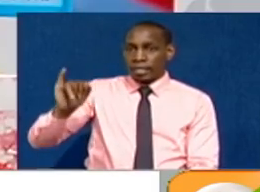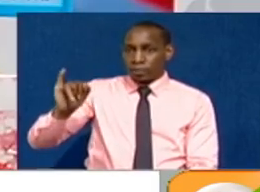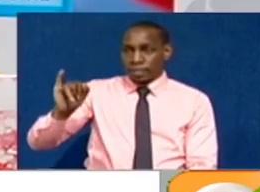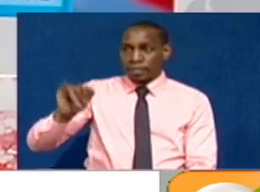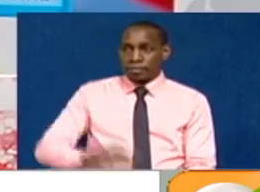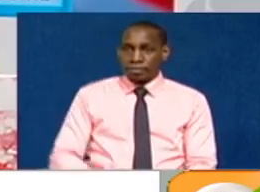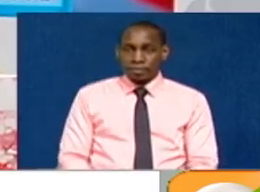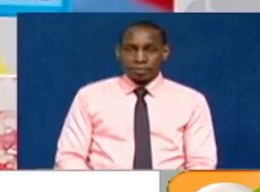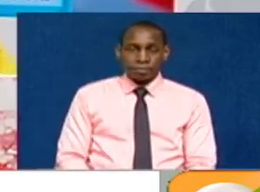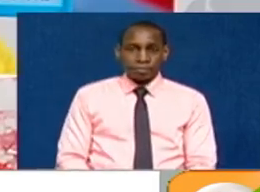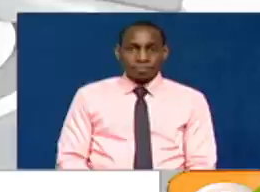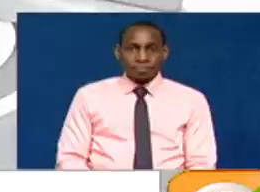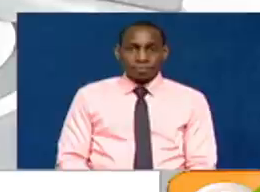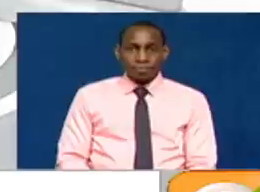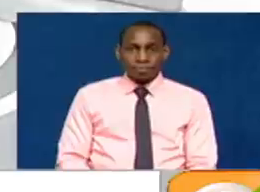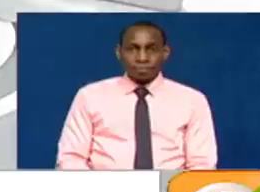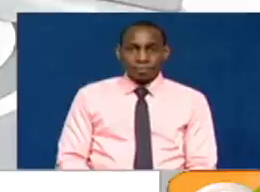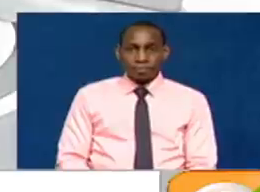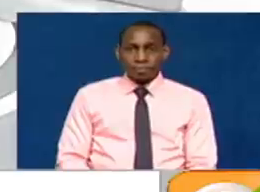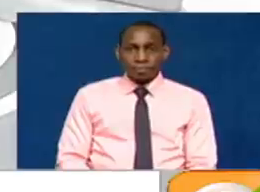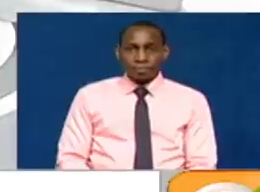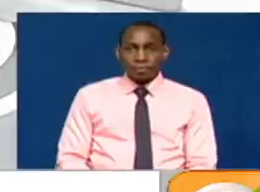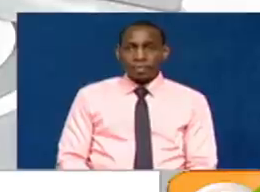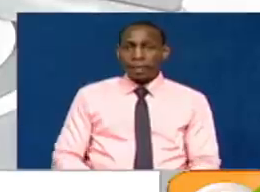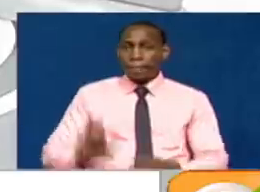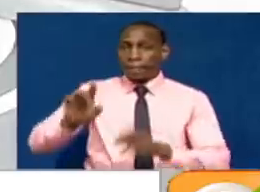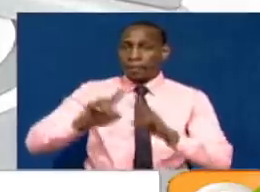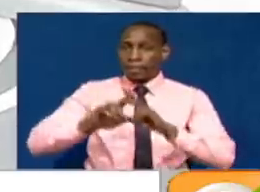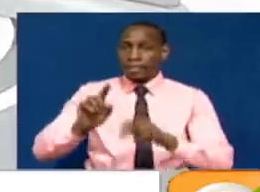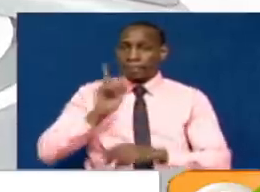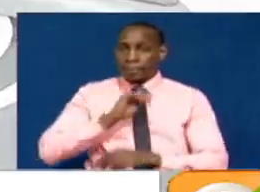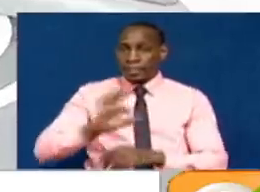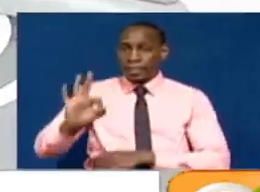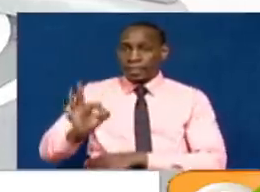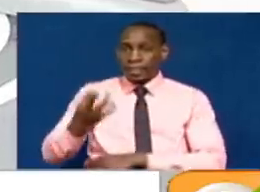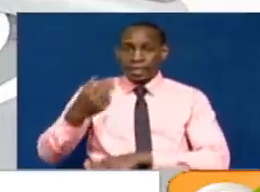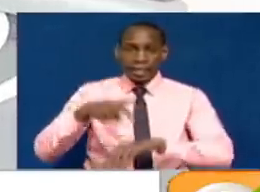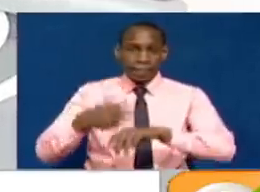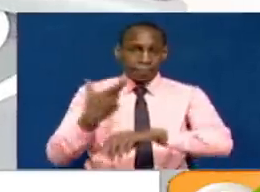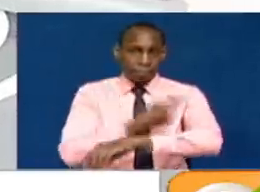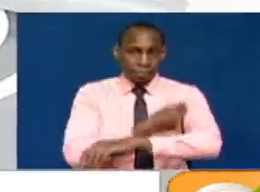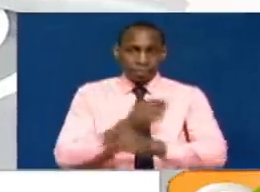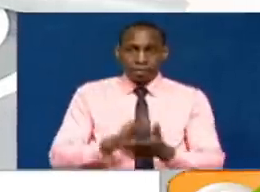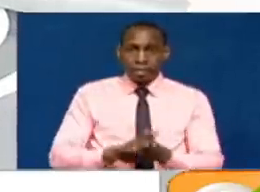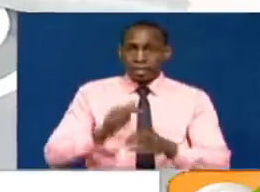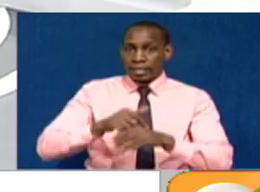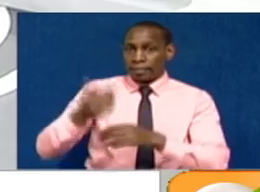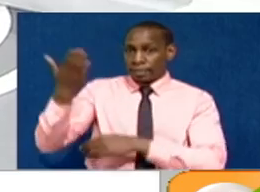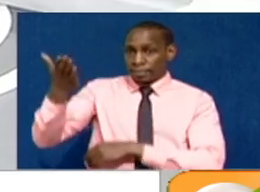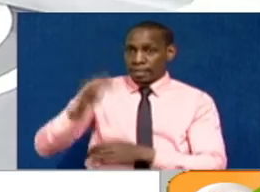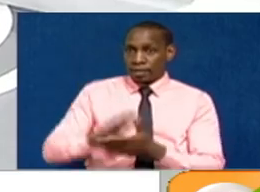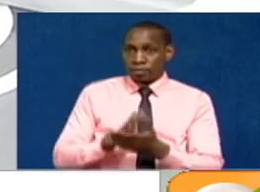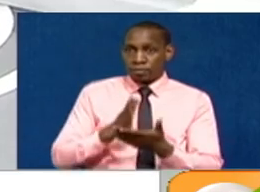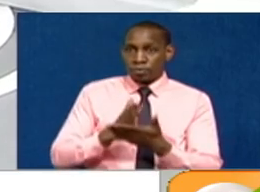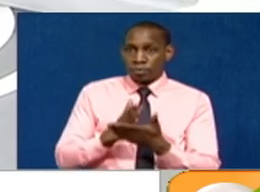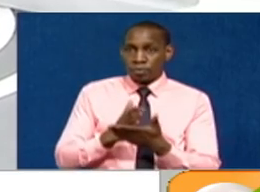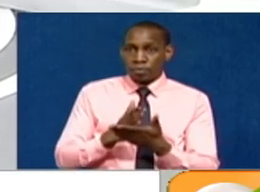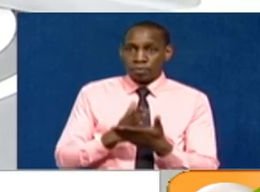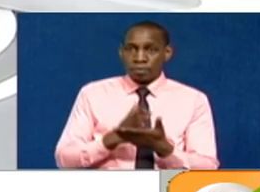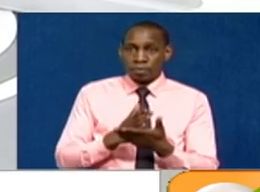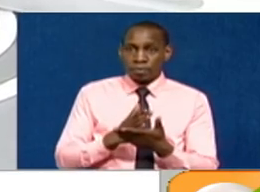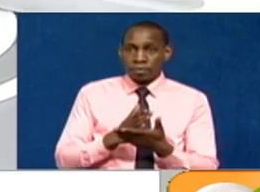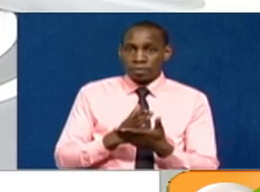Seriously. Why are we being coy about all this? I was in Saudi Arabia, and they started a third dose. And while I was there, I was not wearing masks a